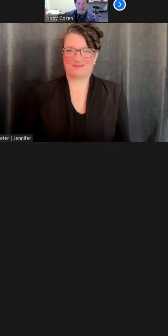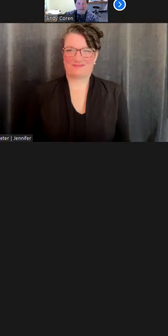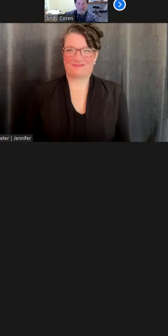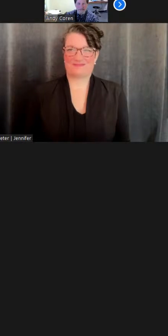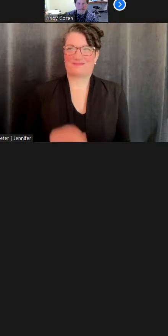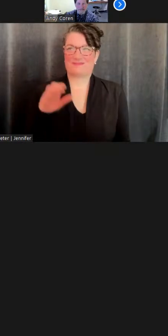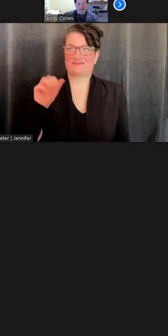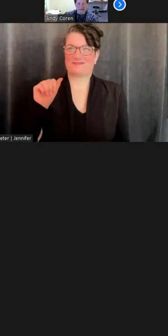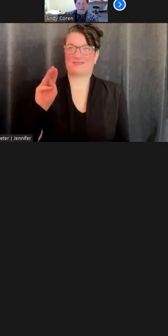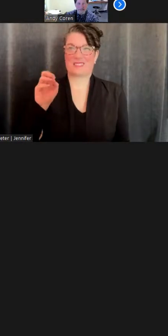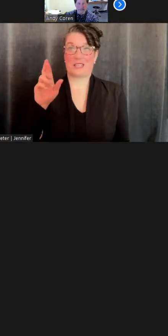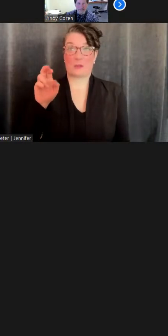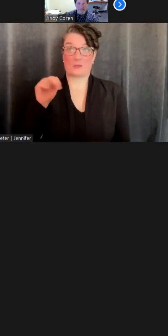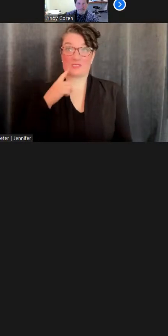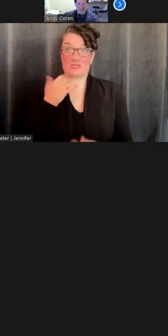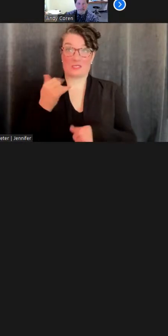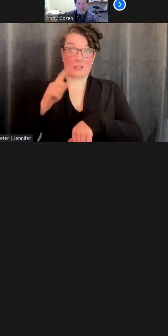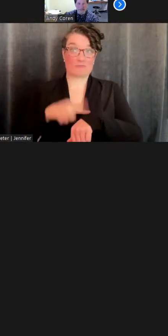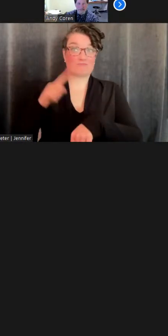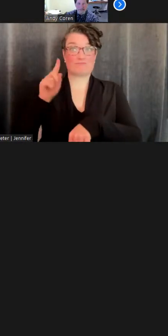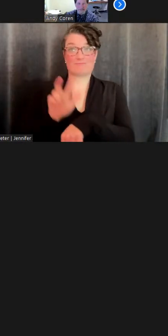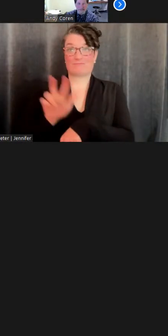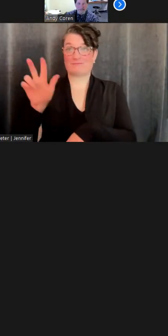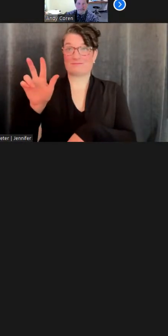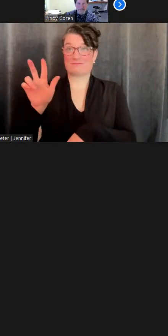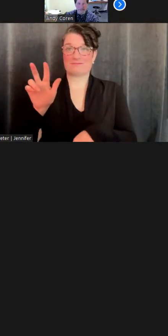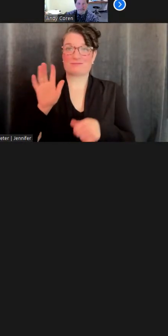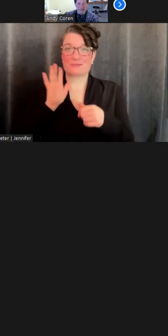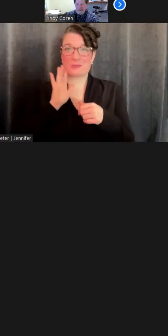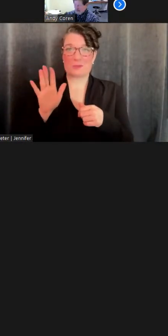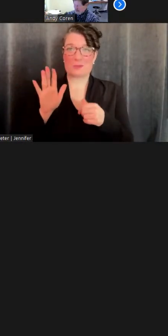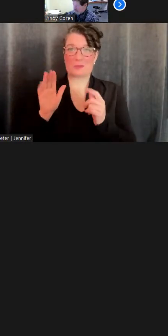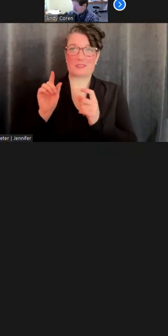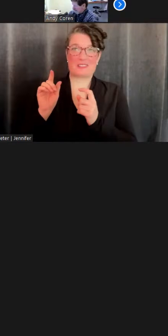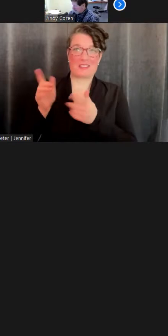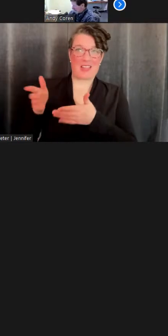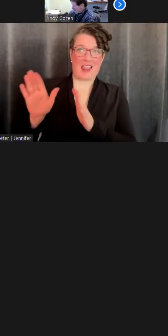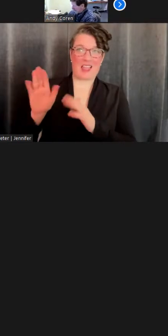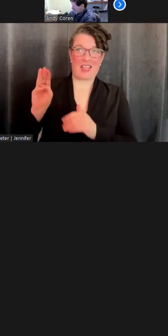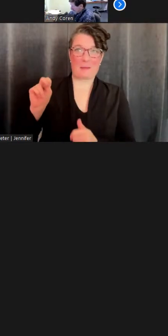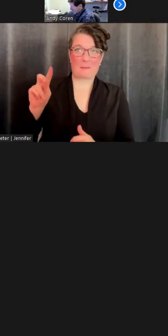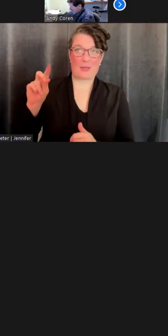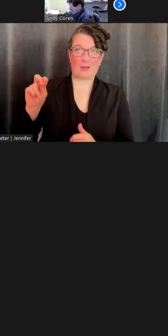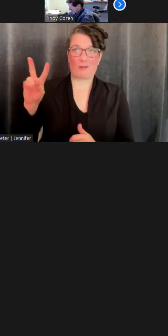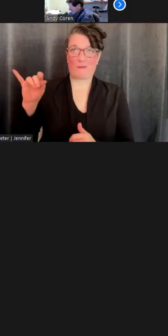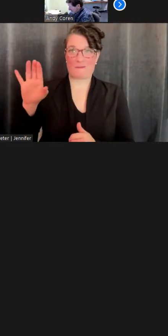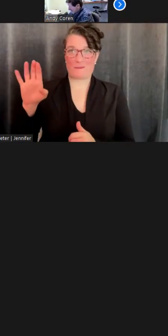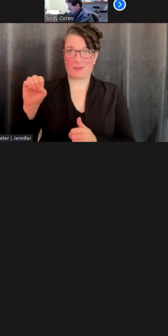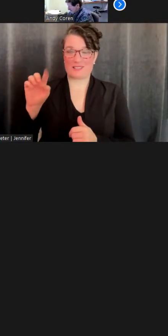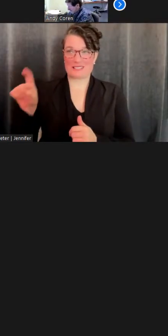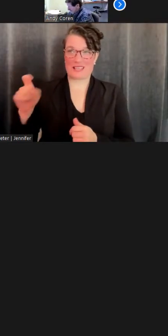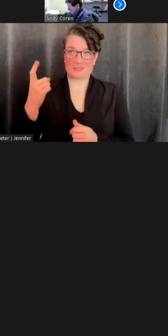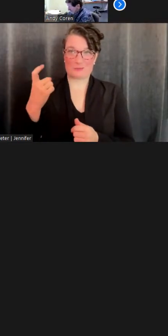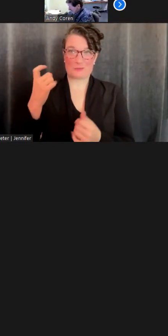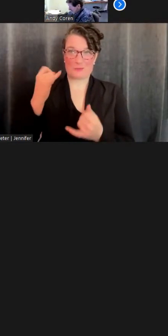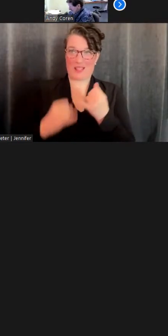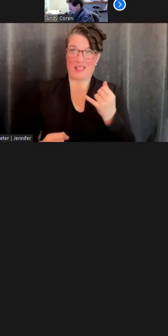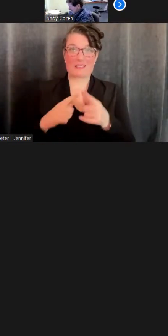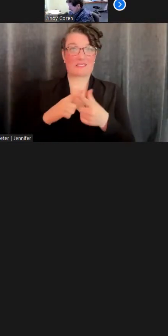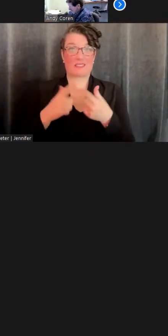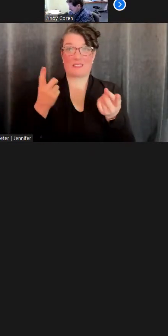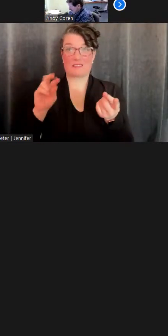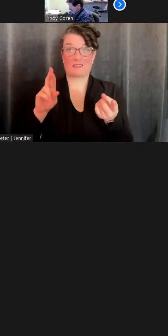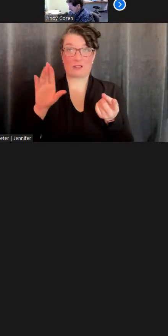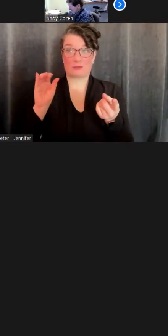All right, so it's right at 3 o'clock. We'll give Mendocino Voice a chance to ask one last question, and then Dr. Coren, feel free to go right